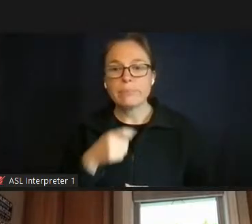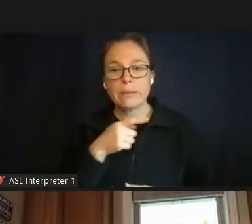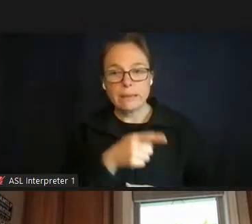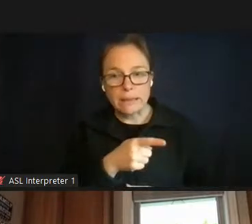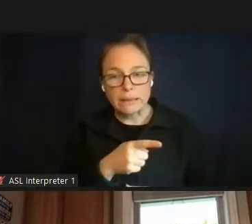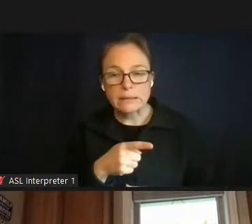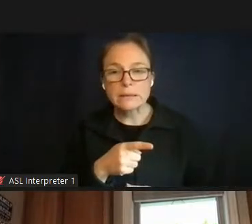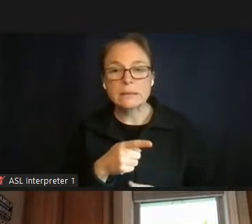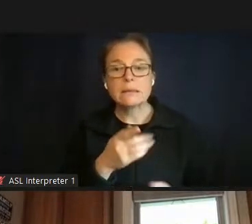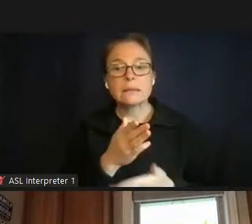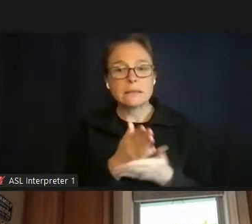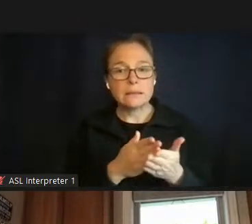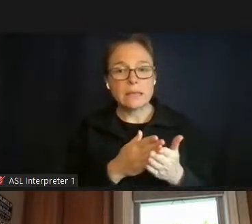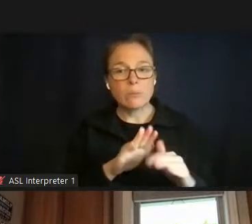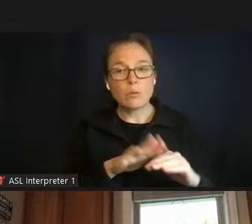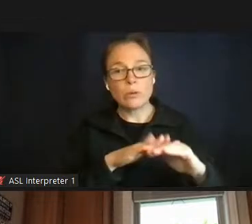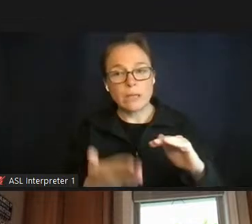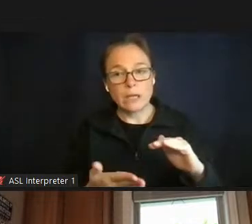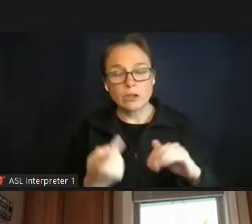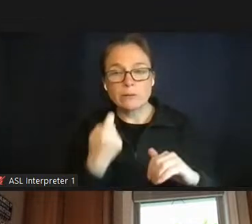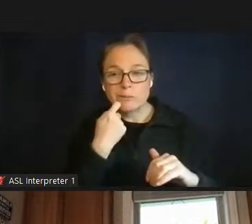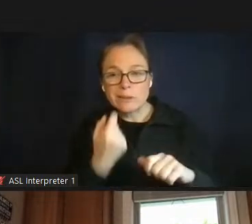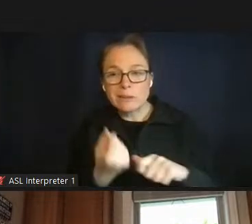were realized in last fiscal year.